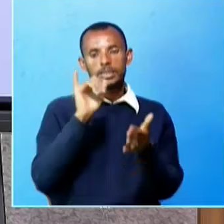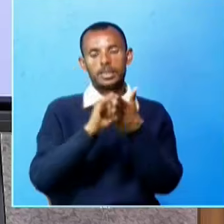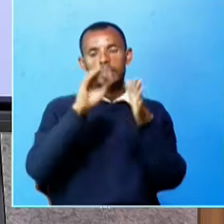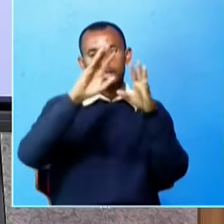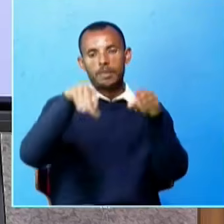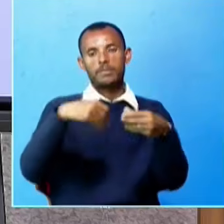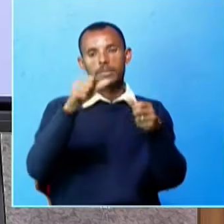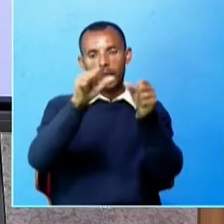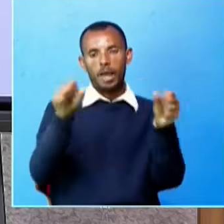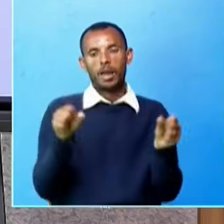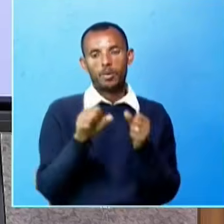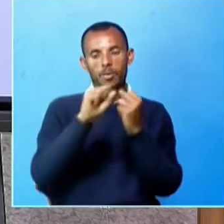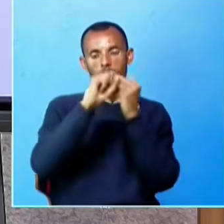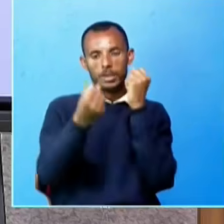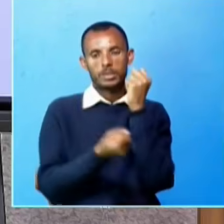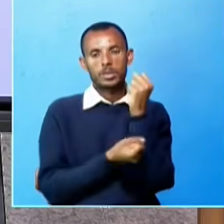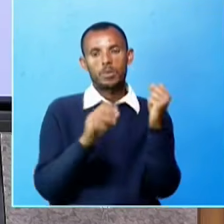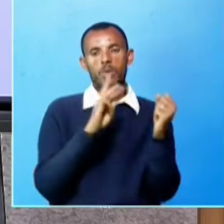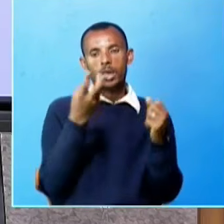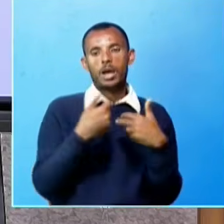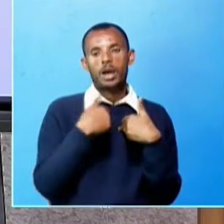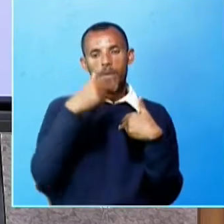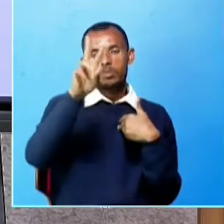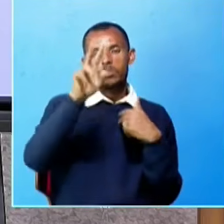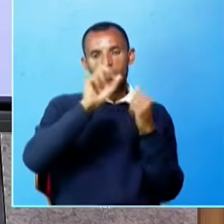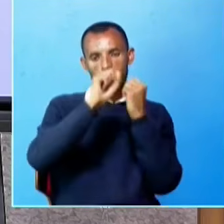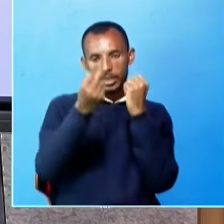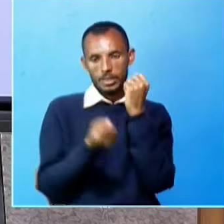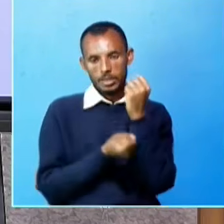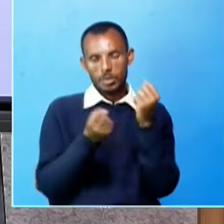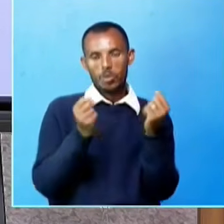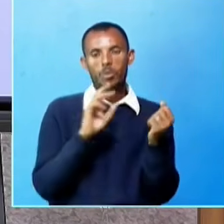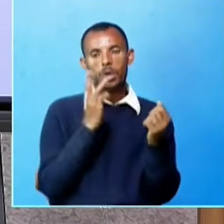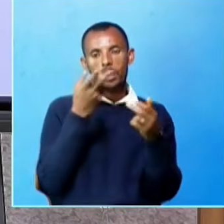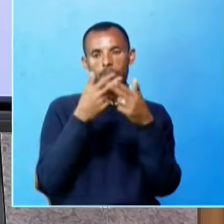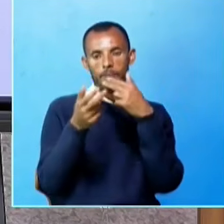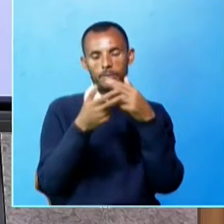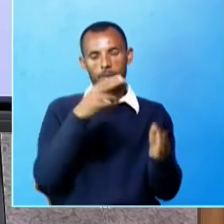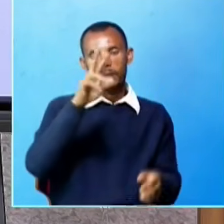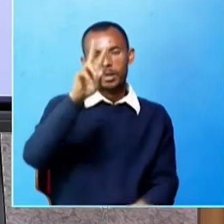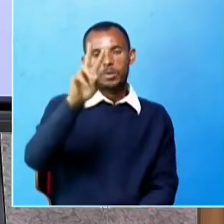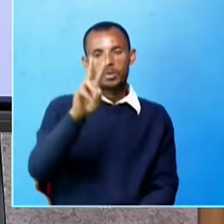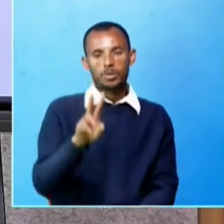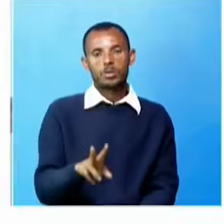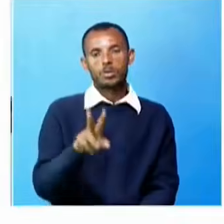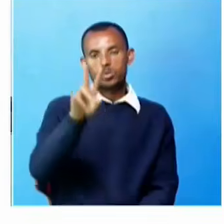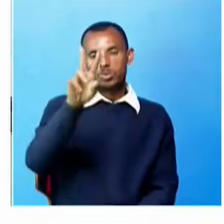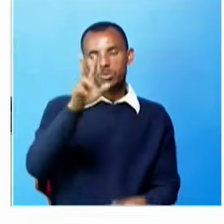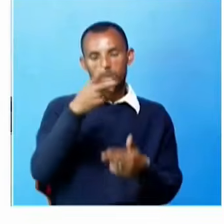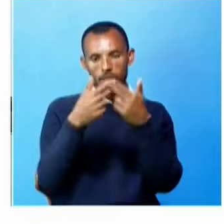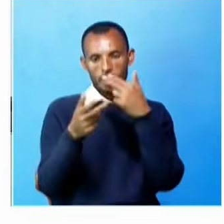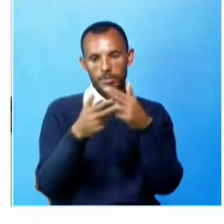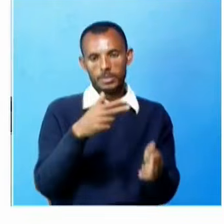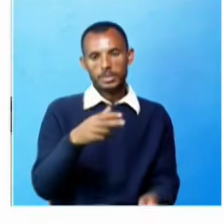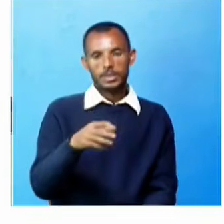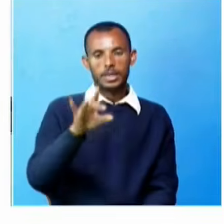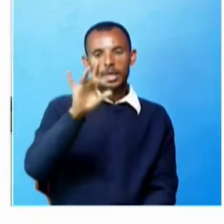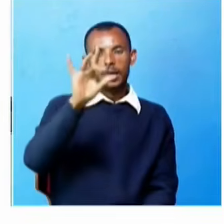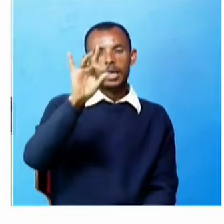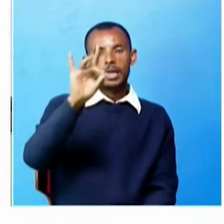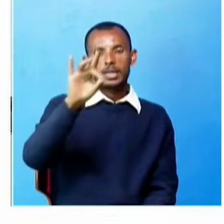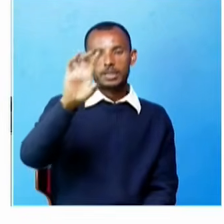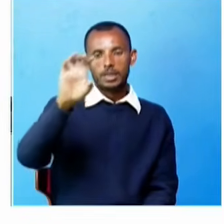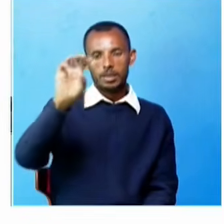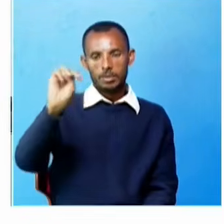base. We do have two bases, so we have to multiply it by 2. So 2 times 8